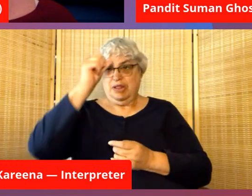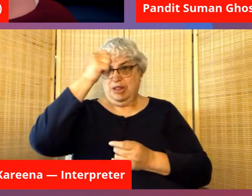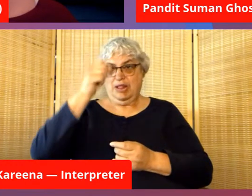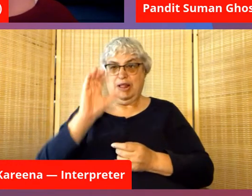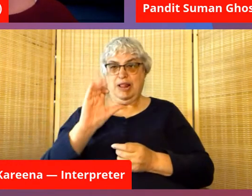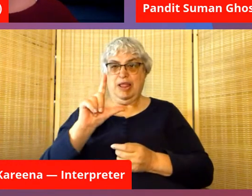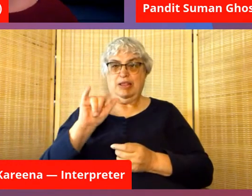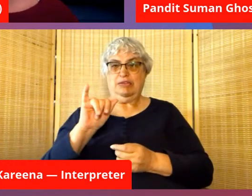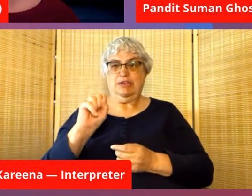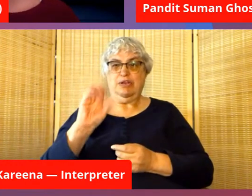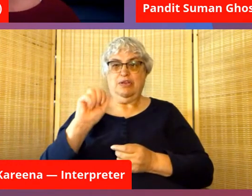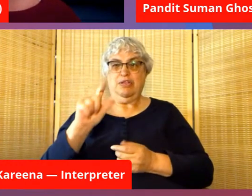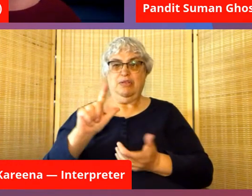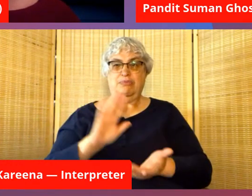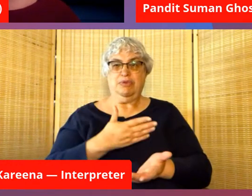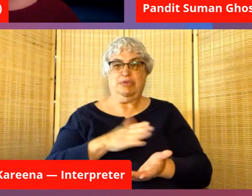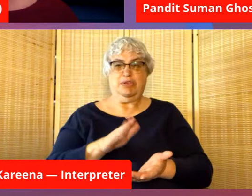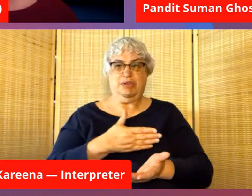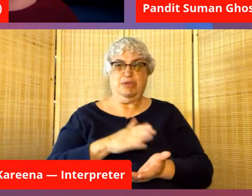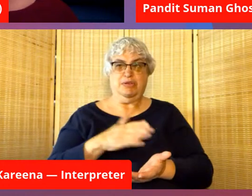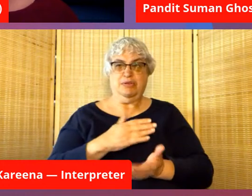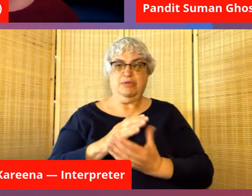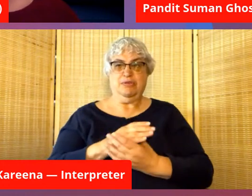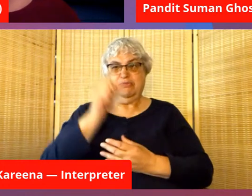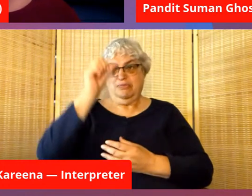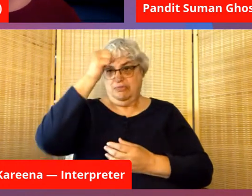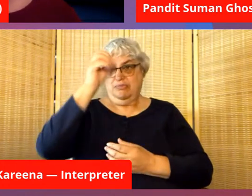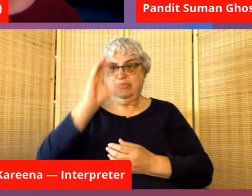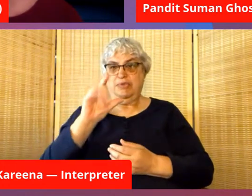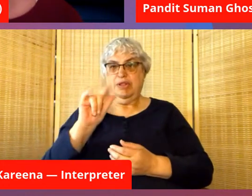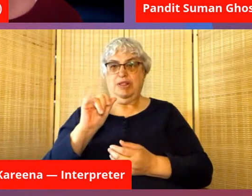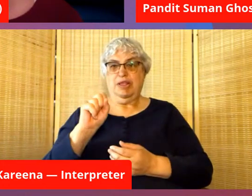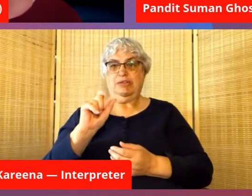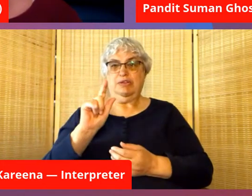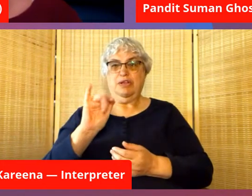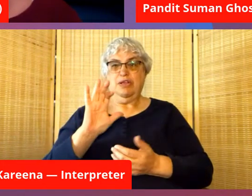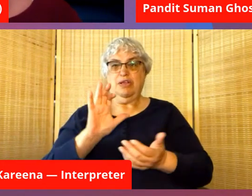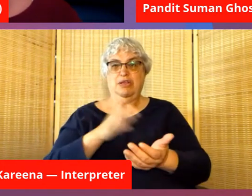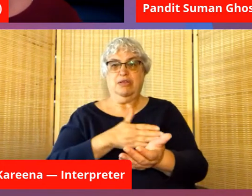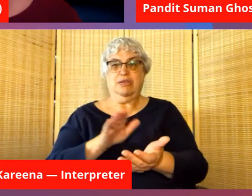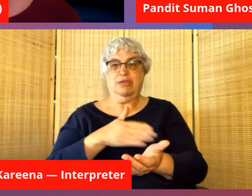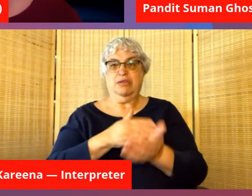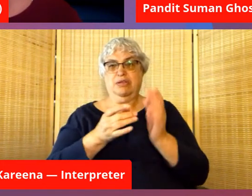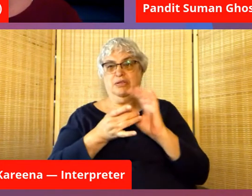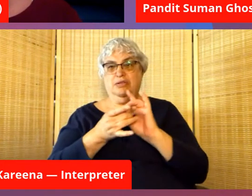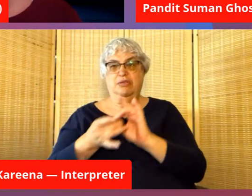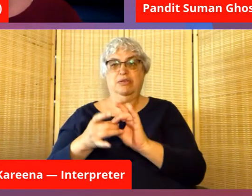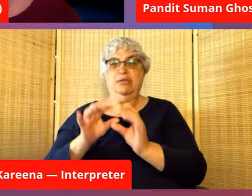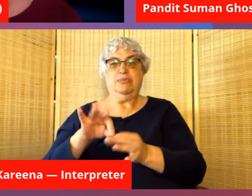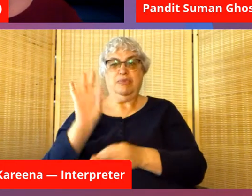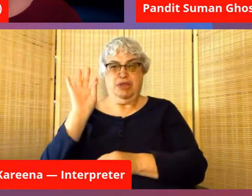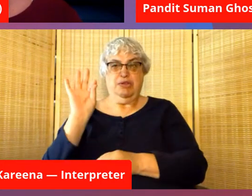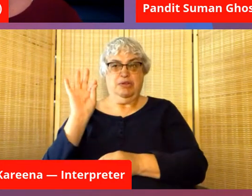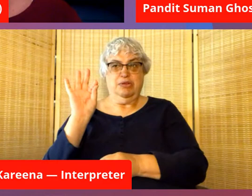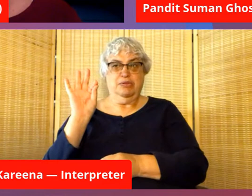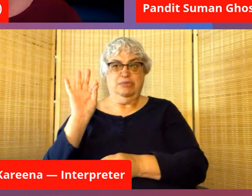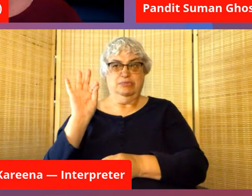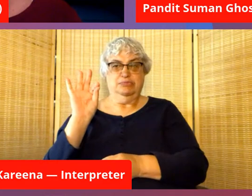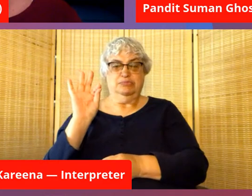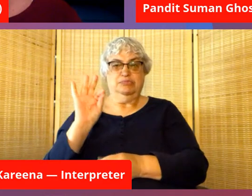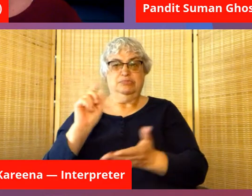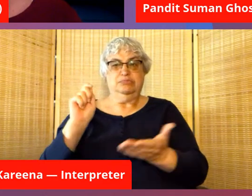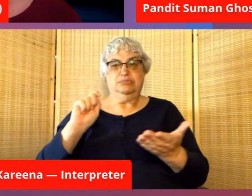music. Okay, Indian classical music is all about spirituality. So this